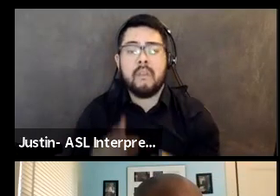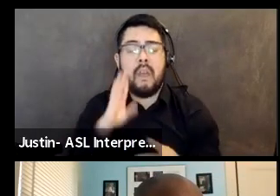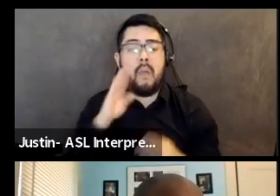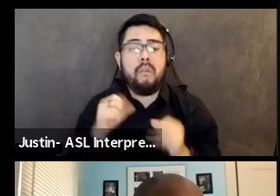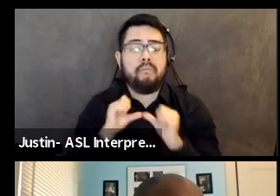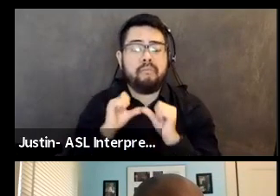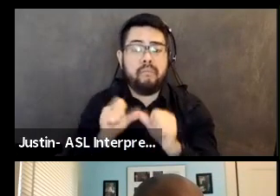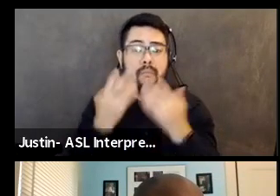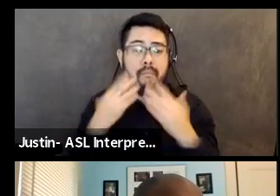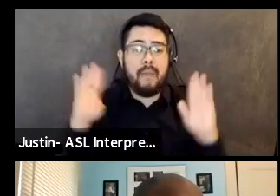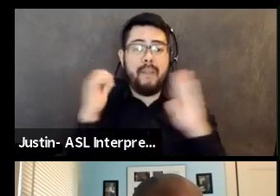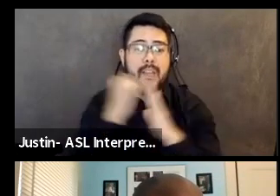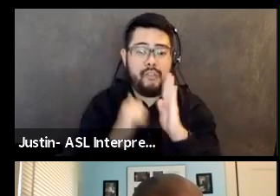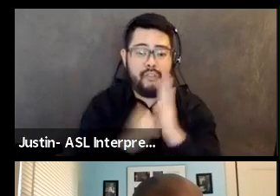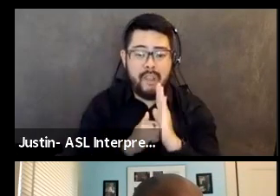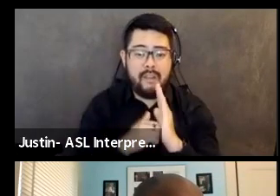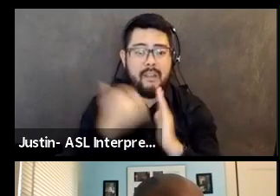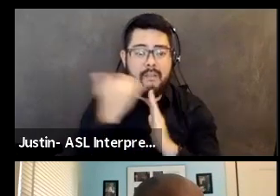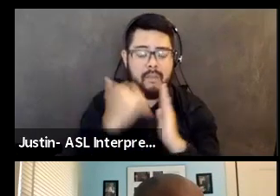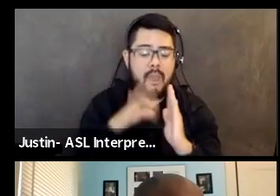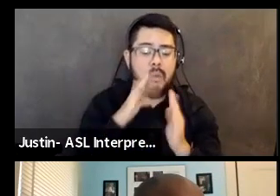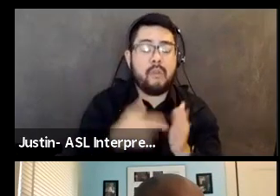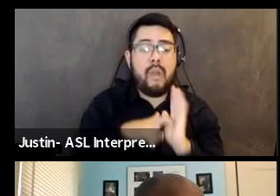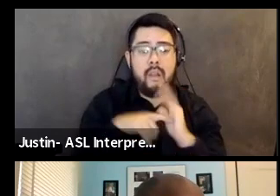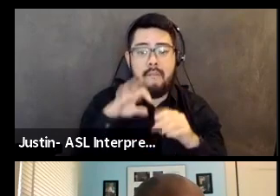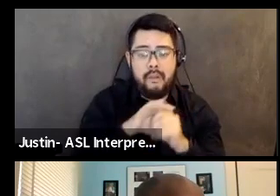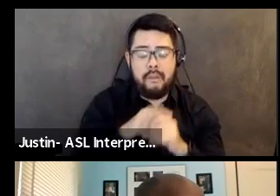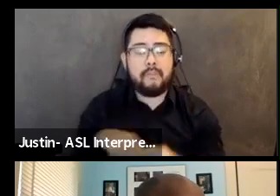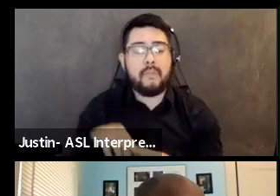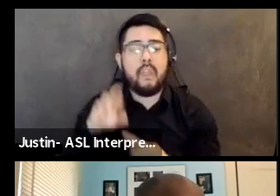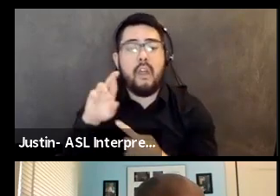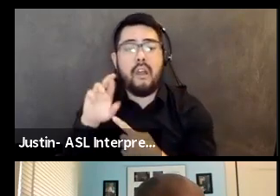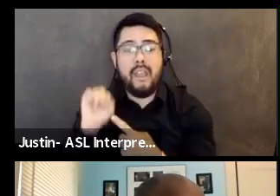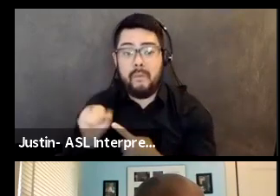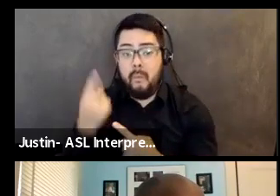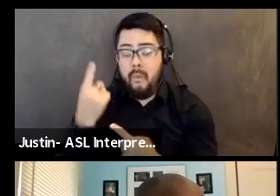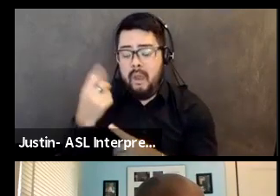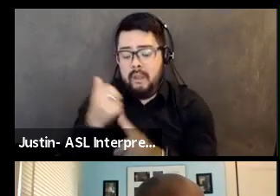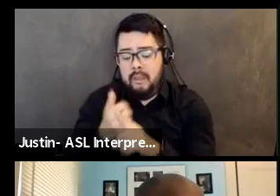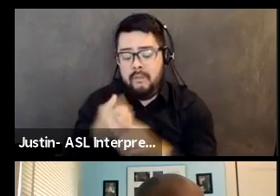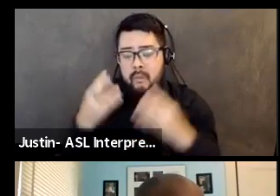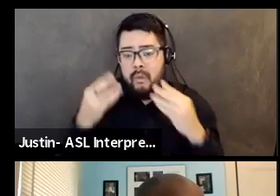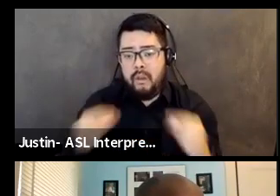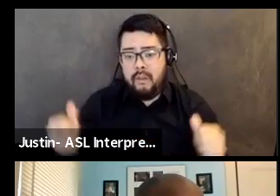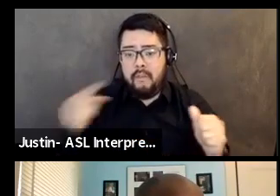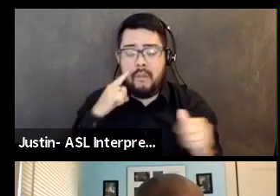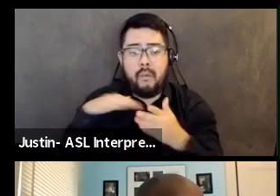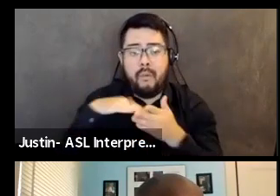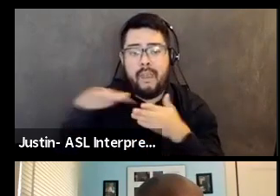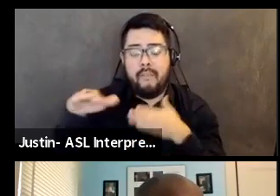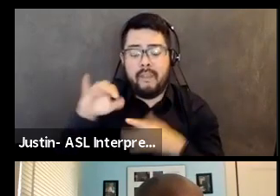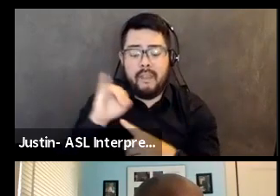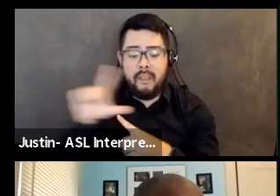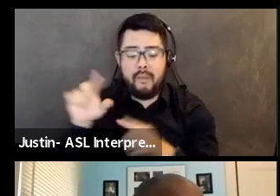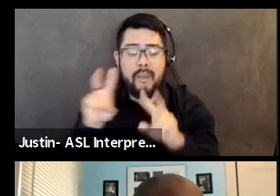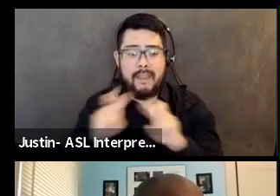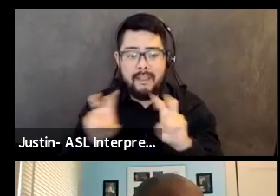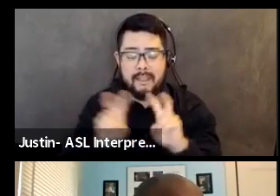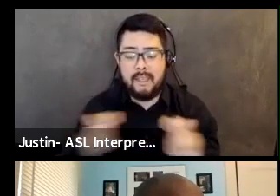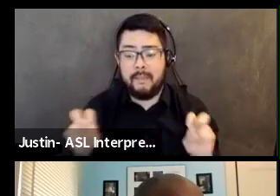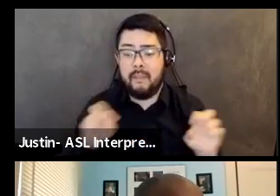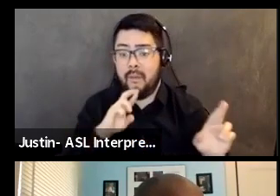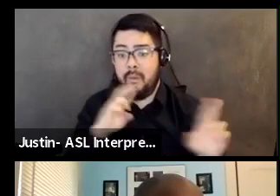that do require a vote rs1 is the resolution regarding waiving the illinois assessment of